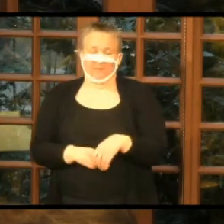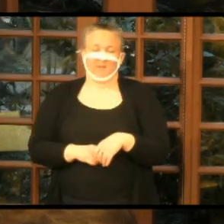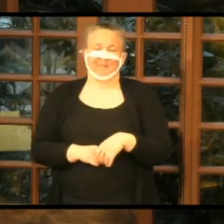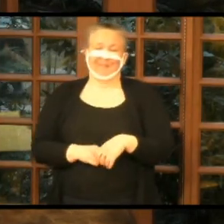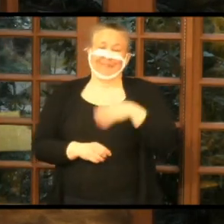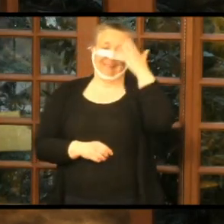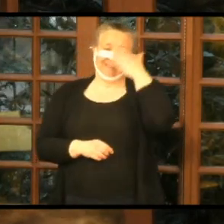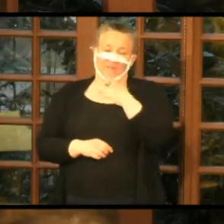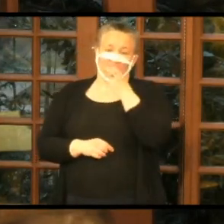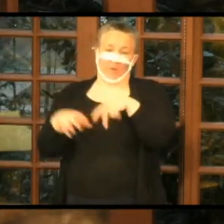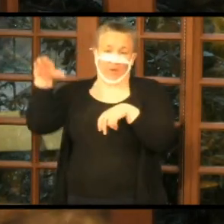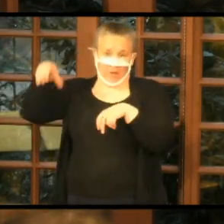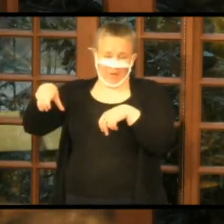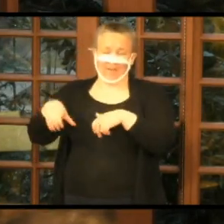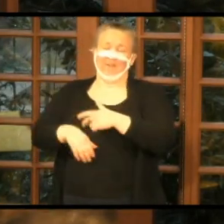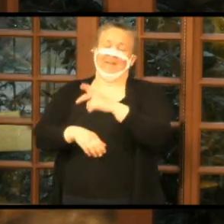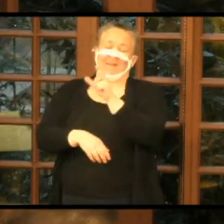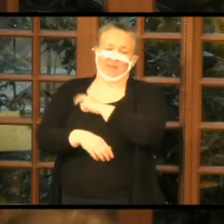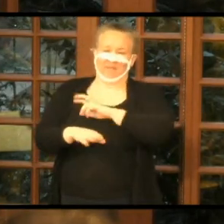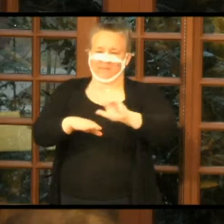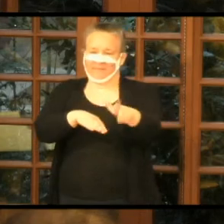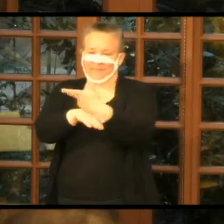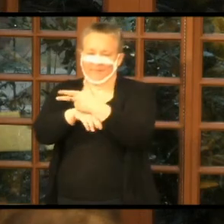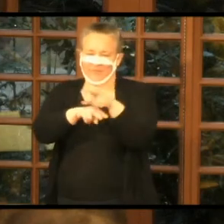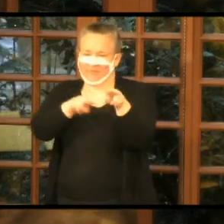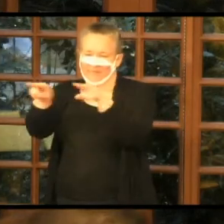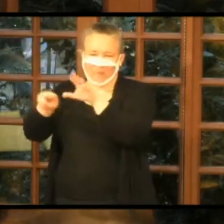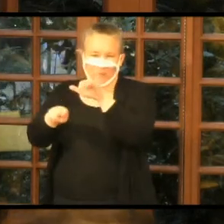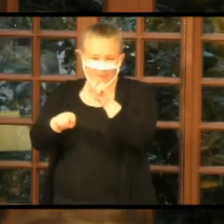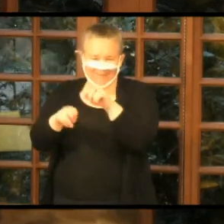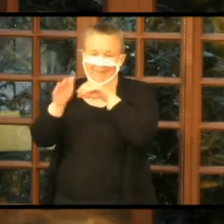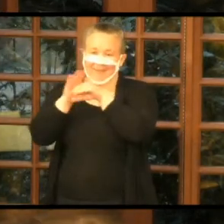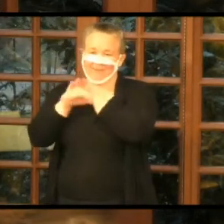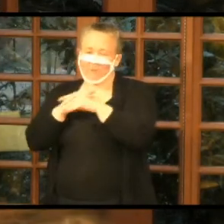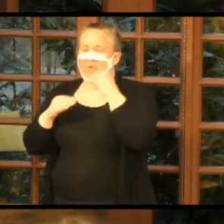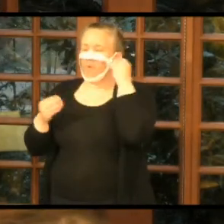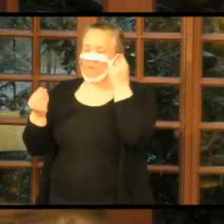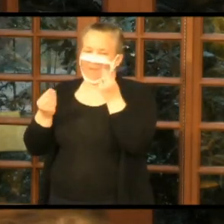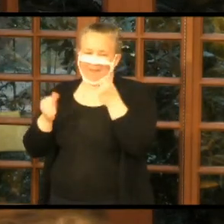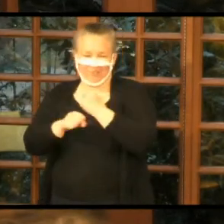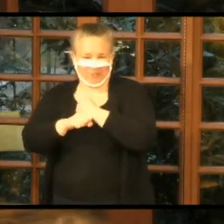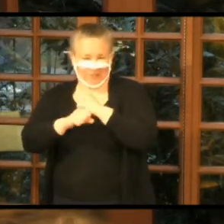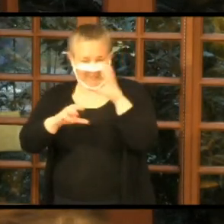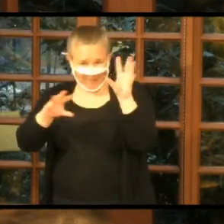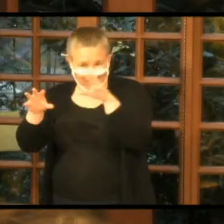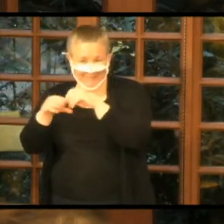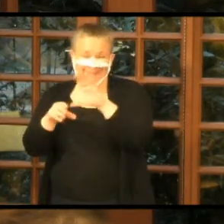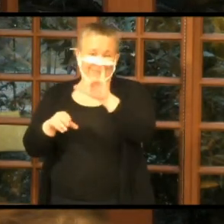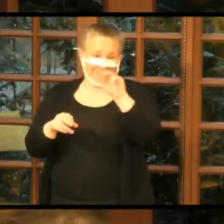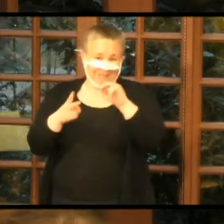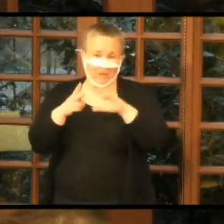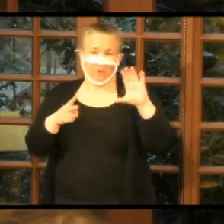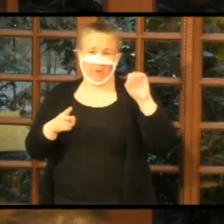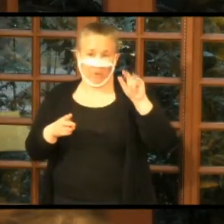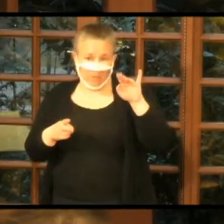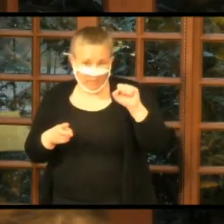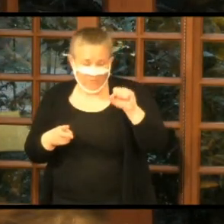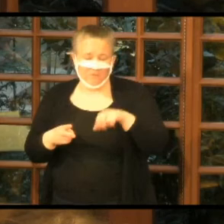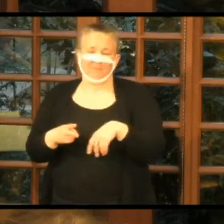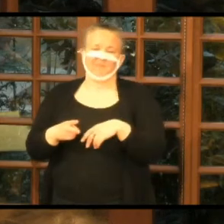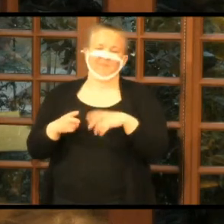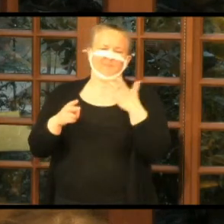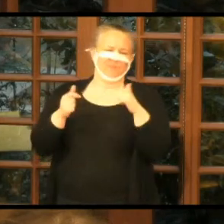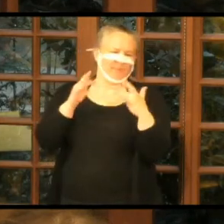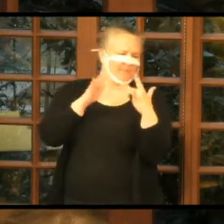Hall, police have parked a mobile surveillance unit from which they access Homeland Security cameras in Cincinnati and Columbus. They try to tap into the